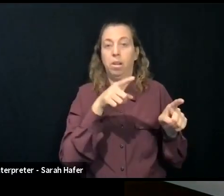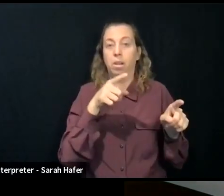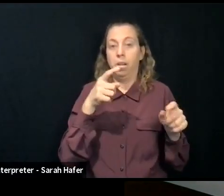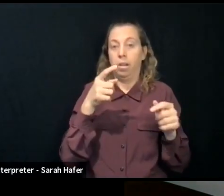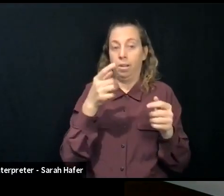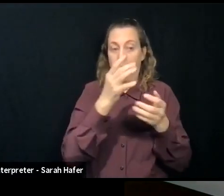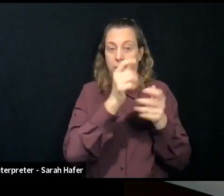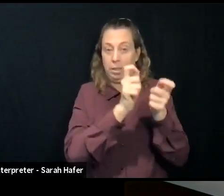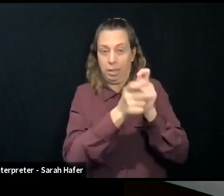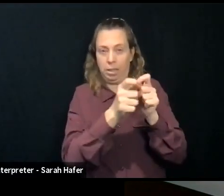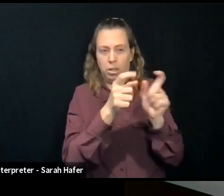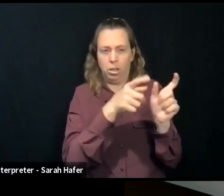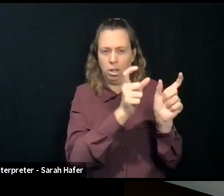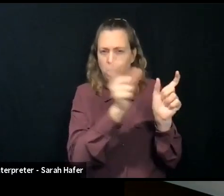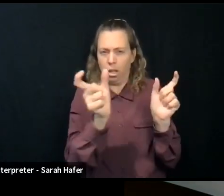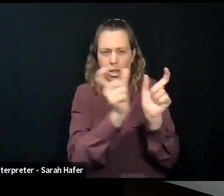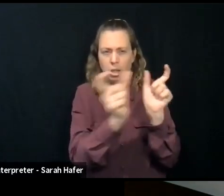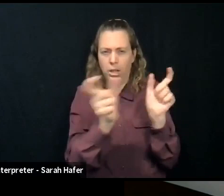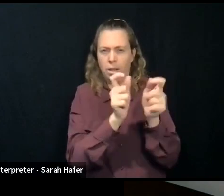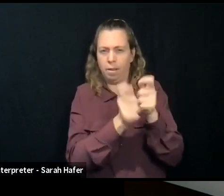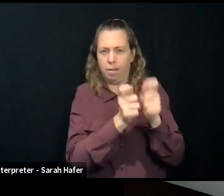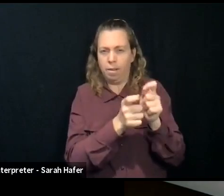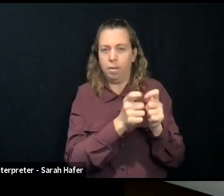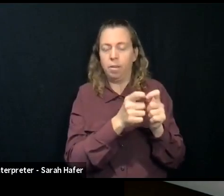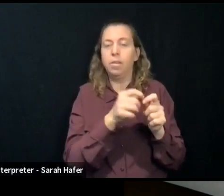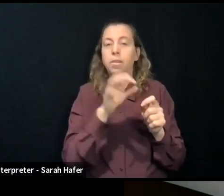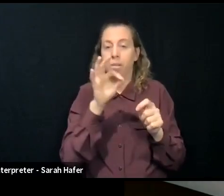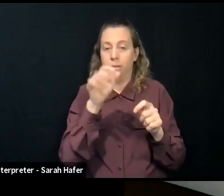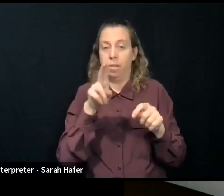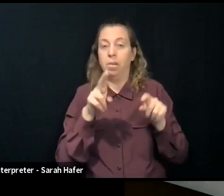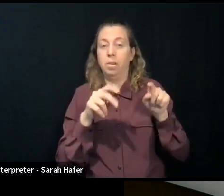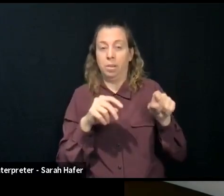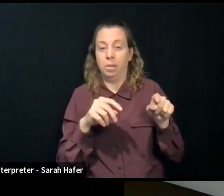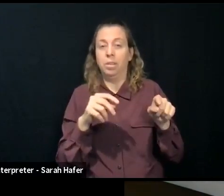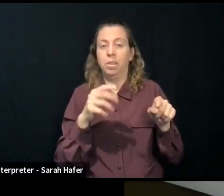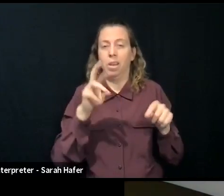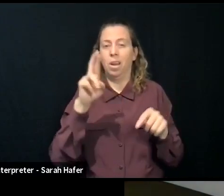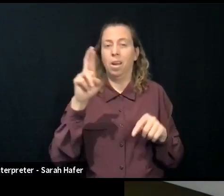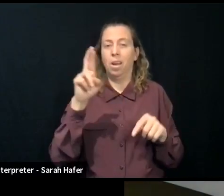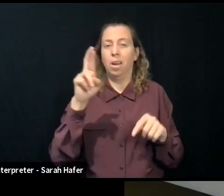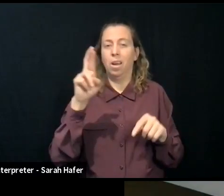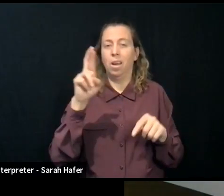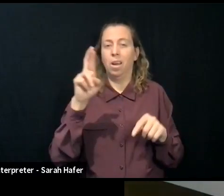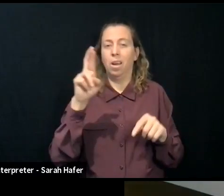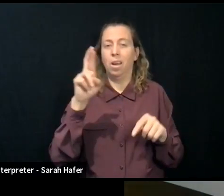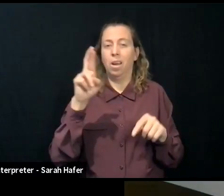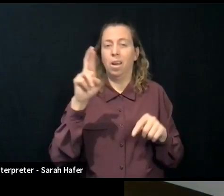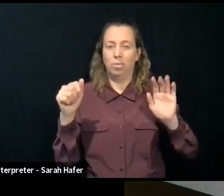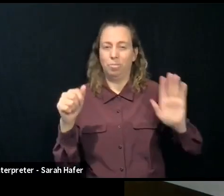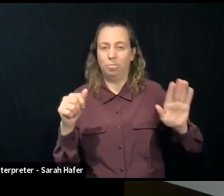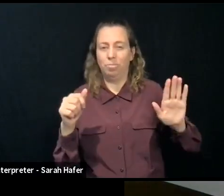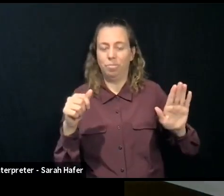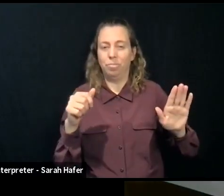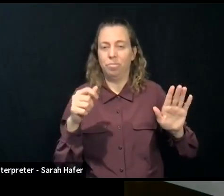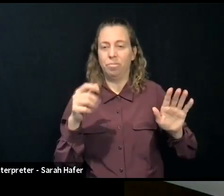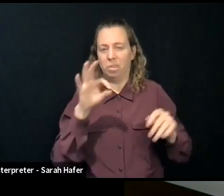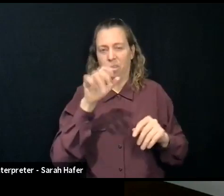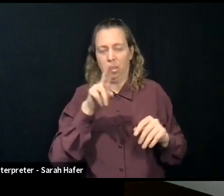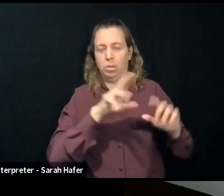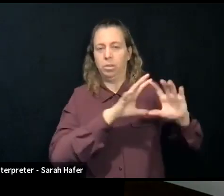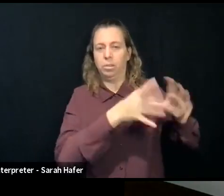influenza, those little pieces of RNA that make up the genome of influenza can actually be reassorted between